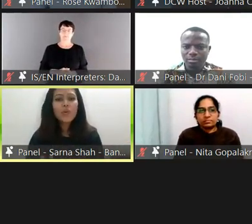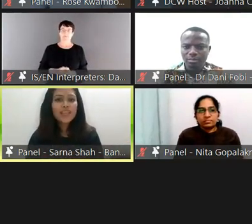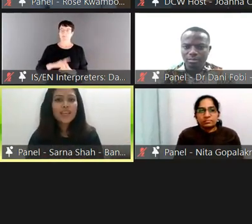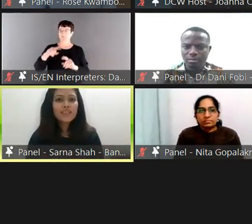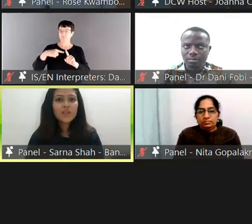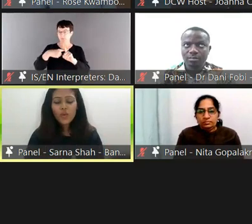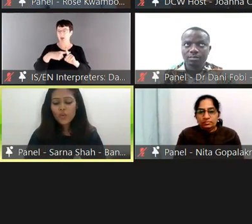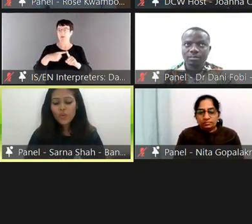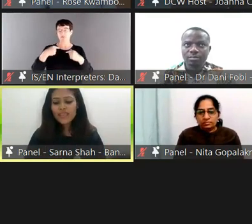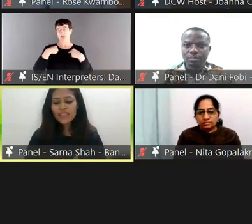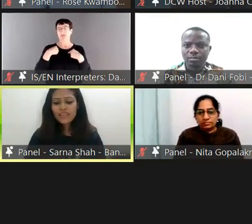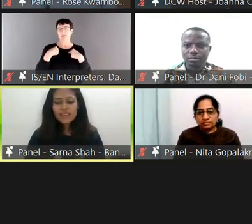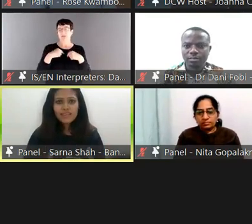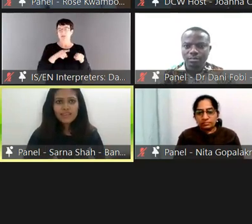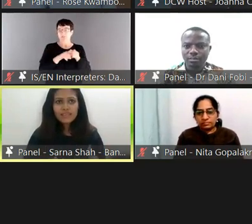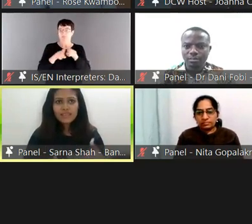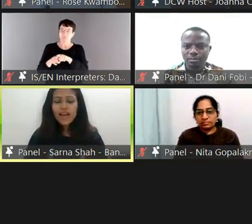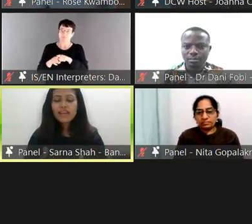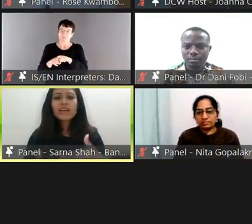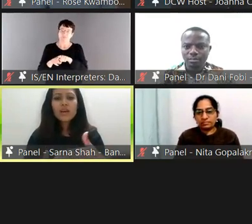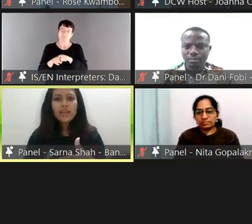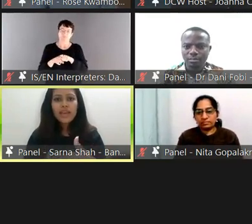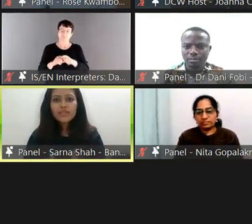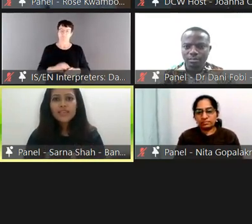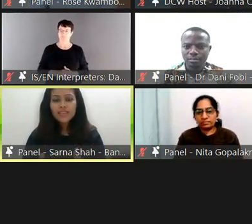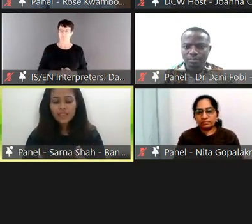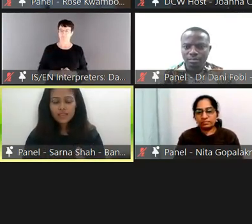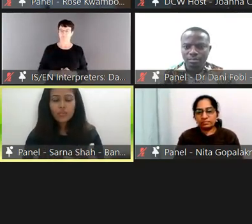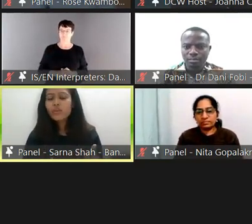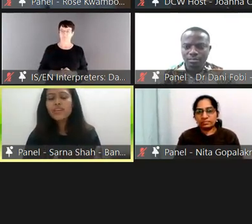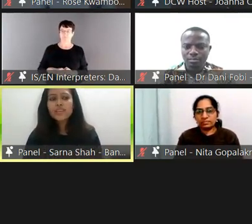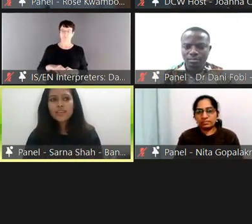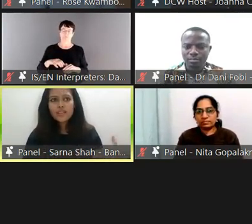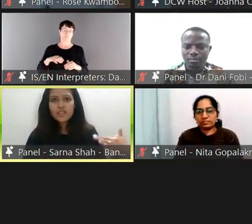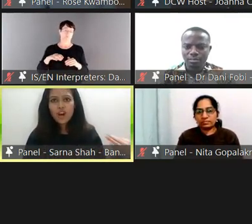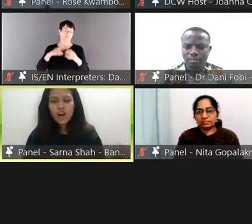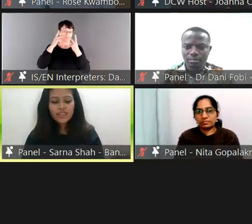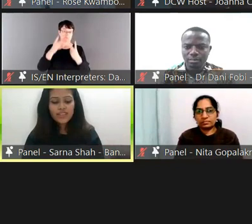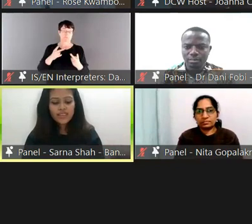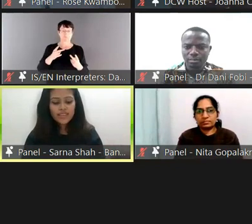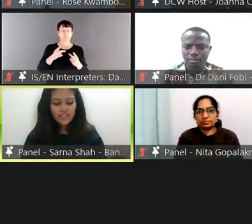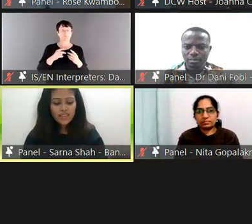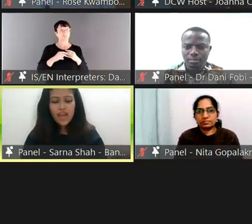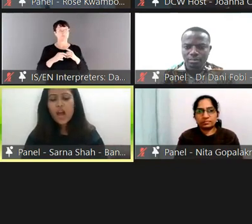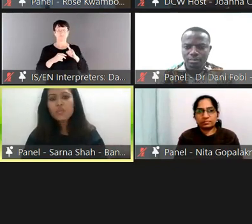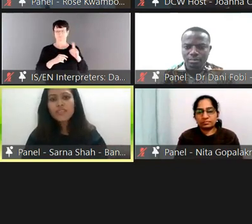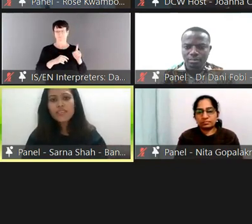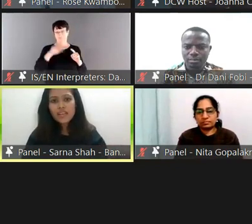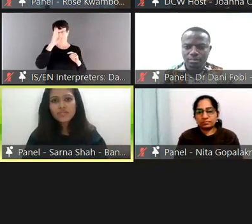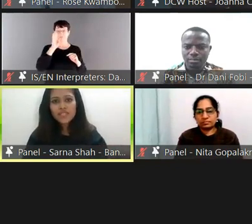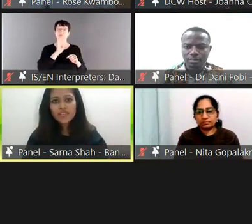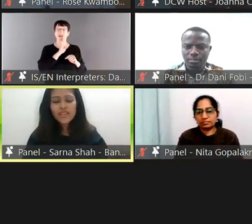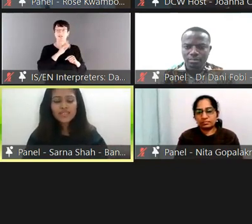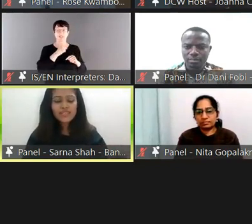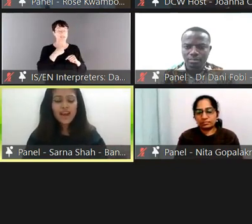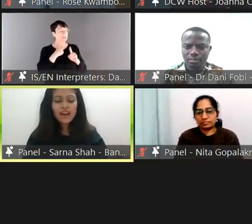their progress. We tracked every we saw how the